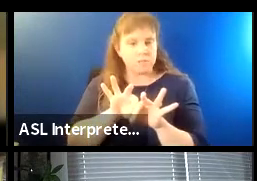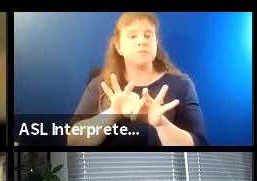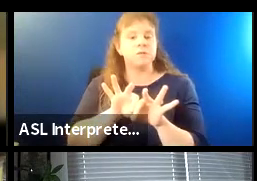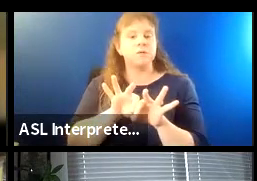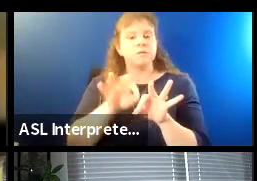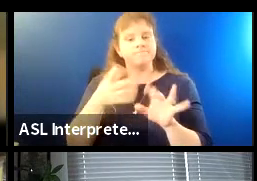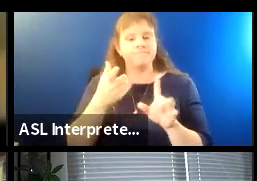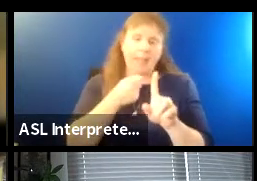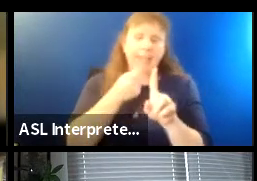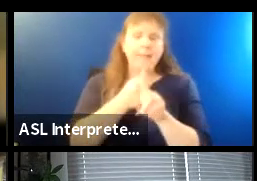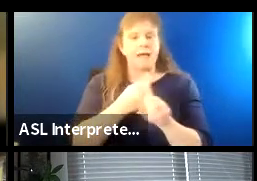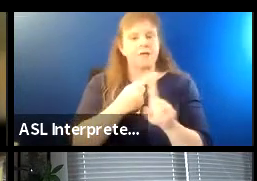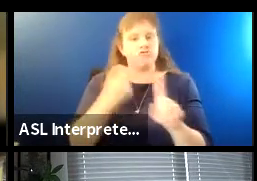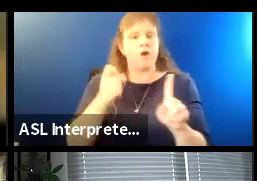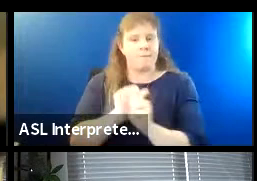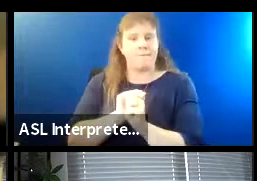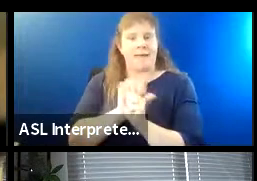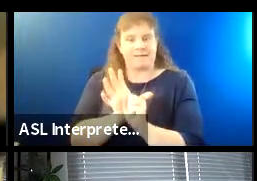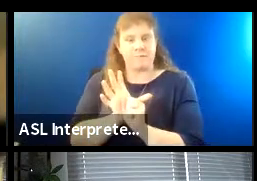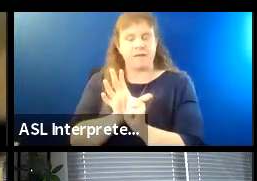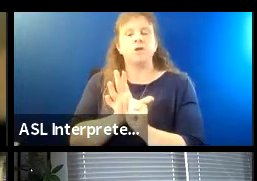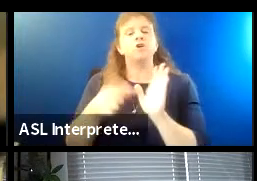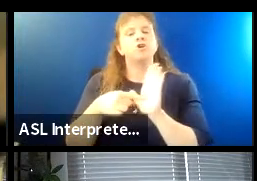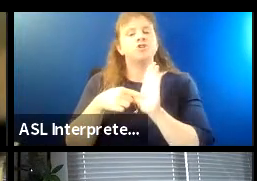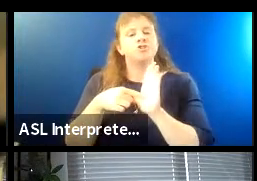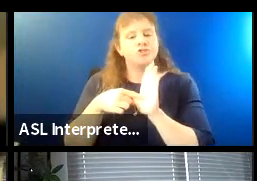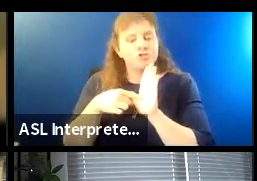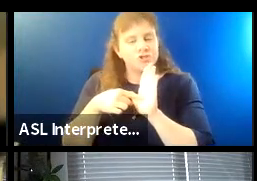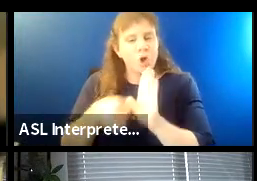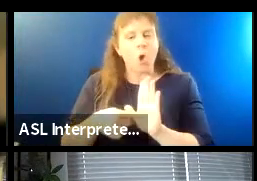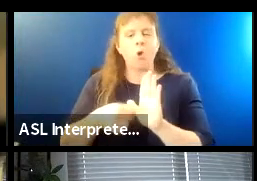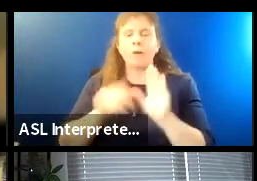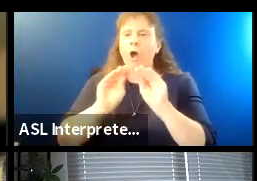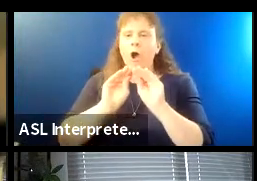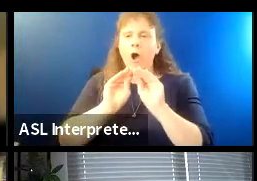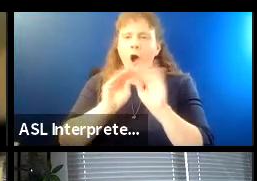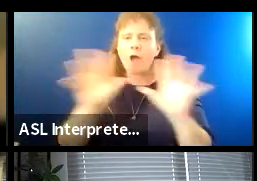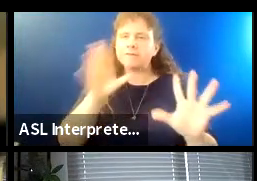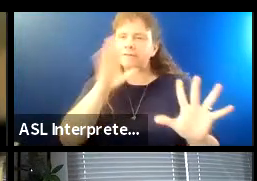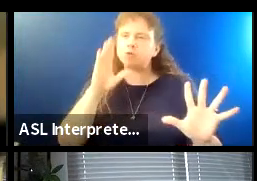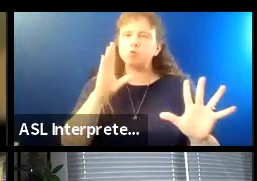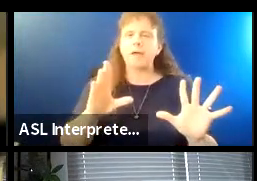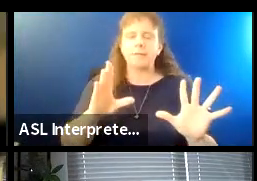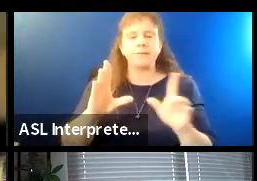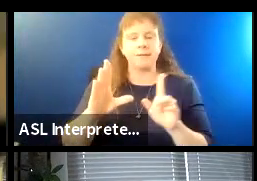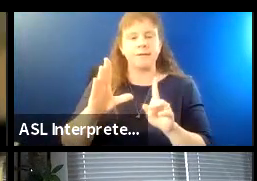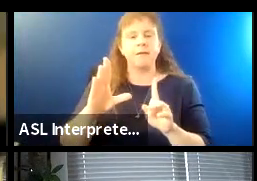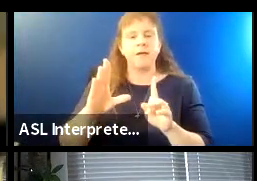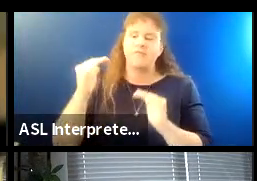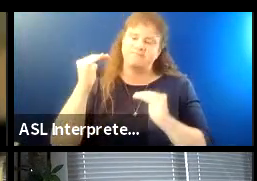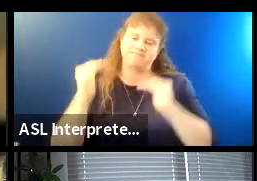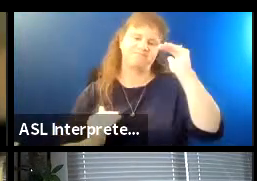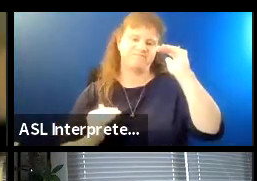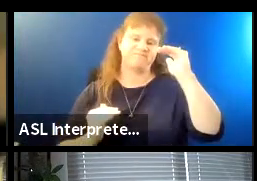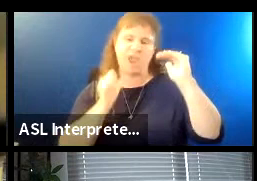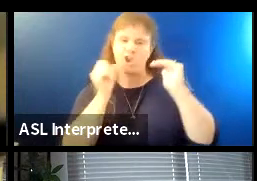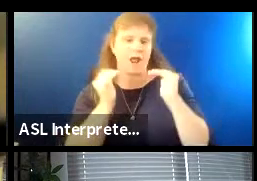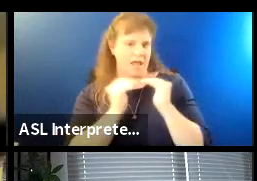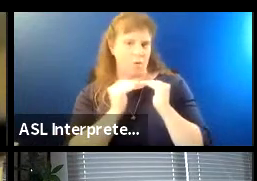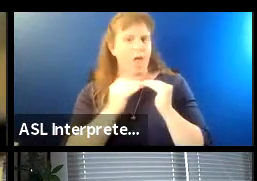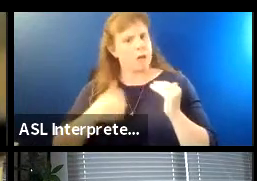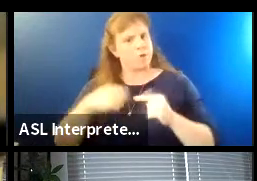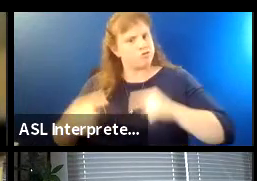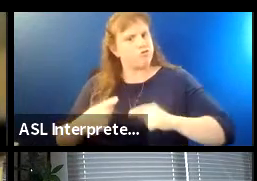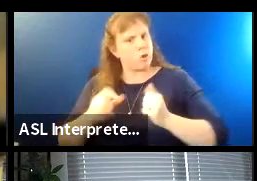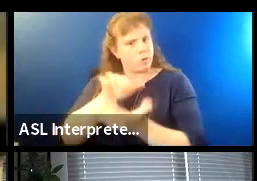inequities. And definitely we struggle with that firsthand. I was pleased to see that there is some efforts being